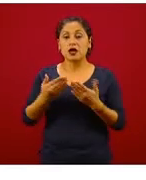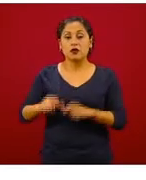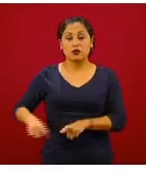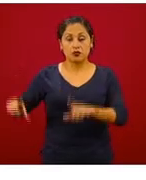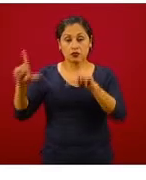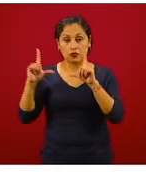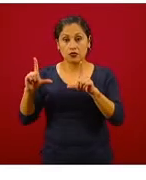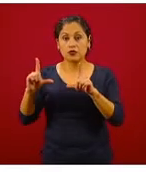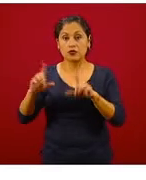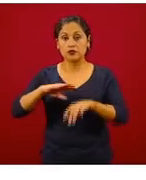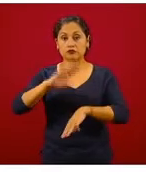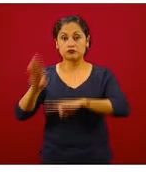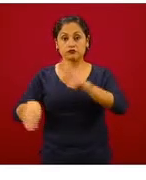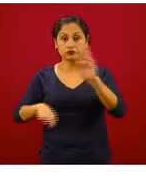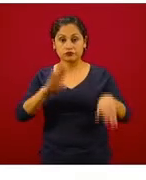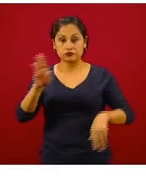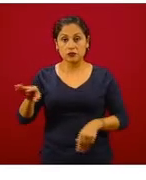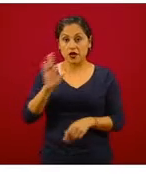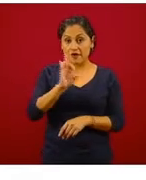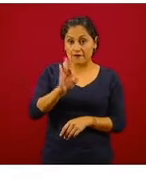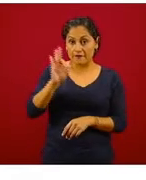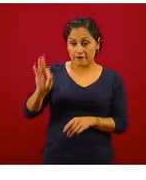we have the fatality rates,